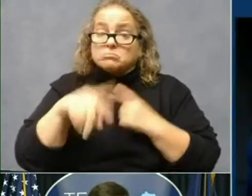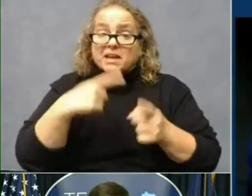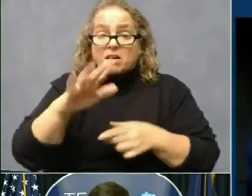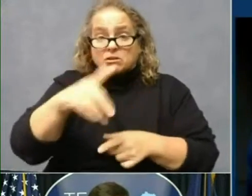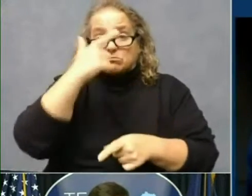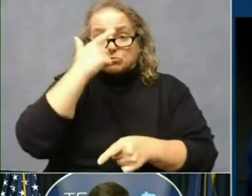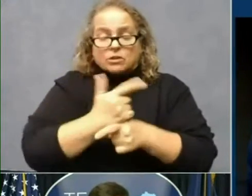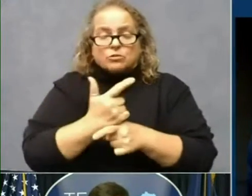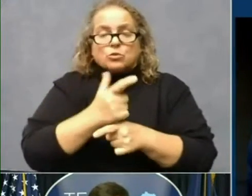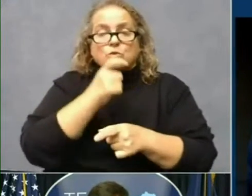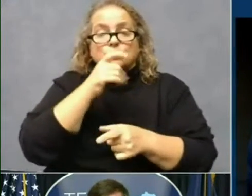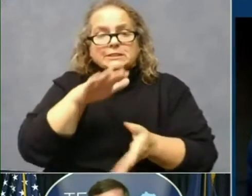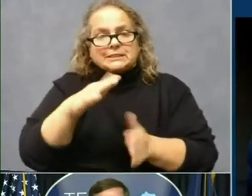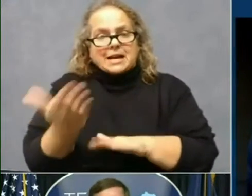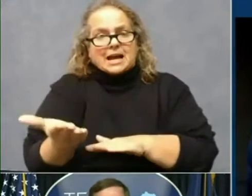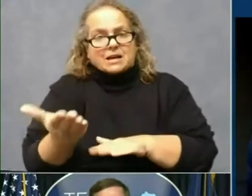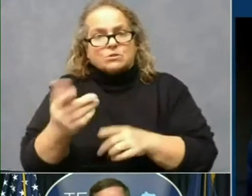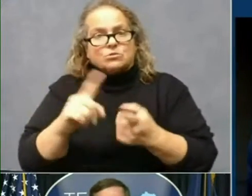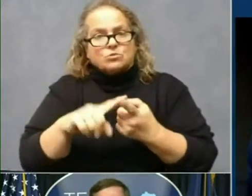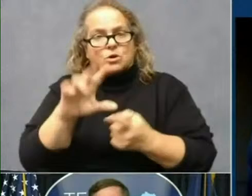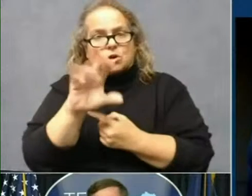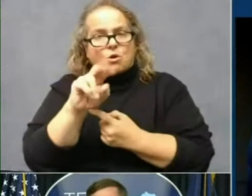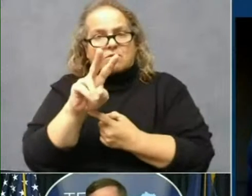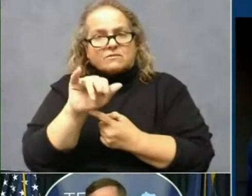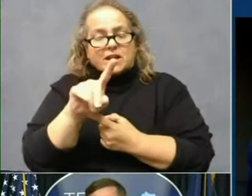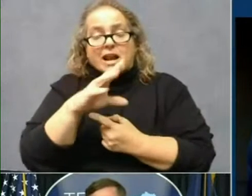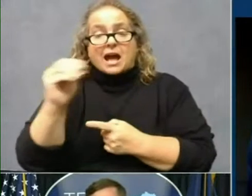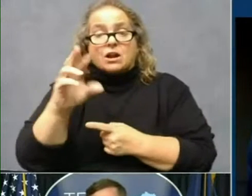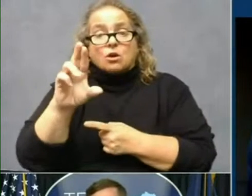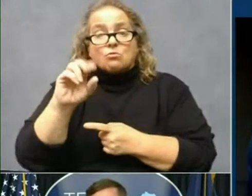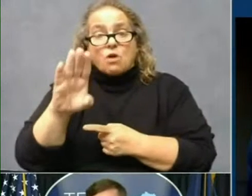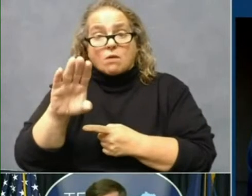COVID. And Rob's daughter, Destiny, was there too.